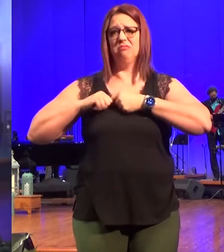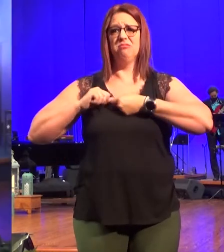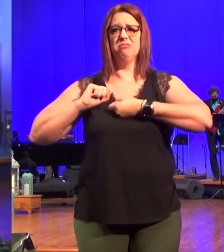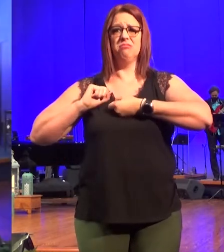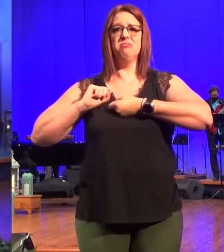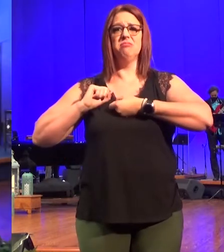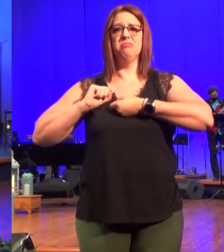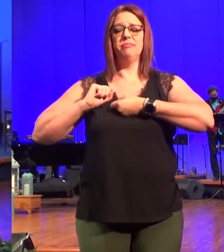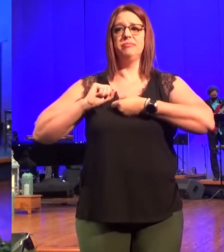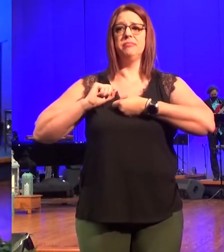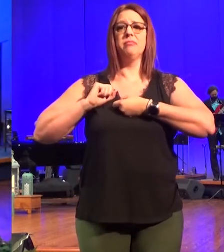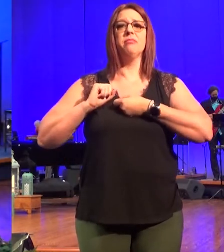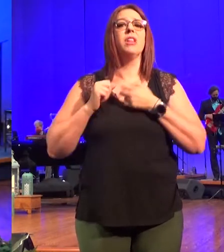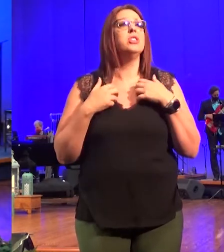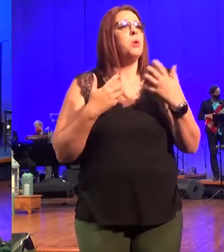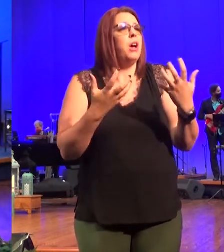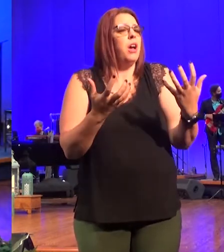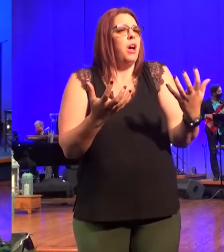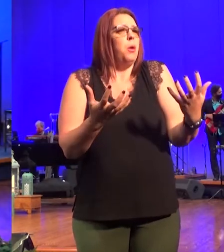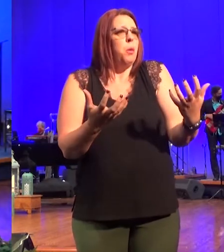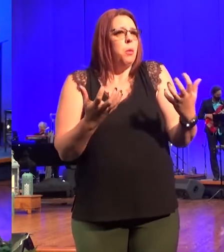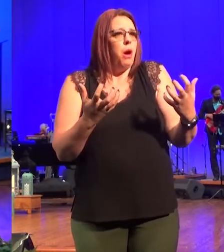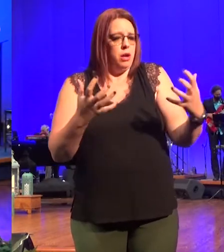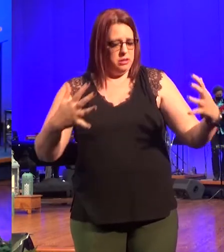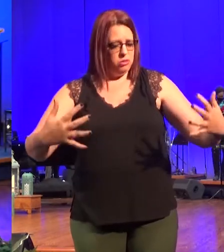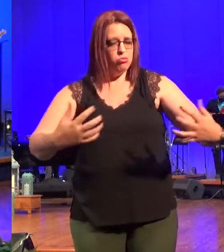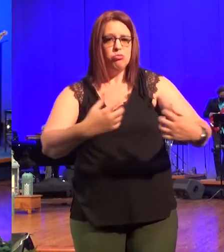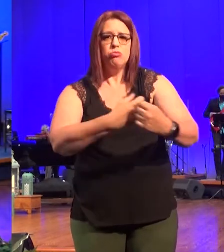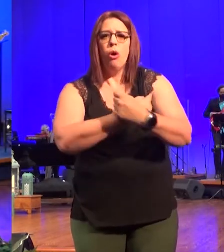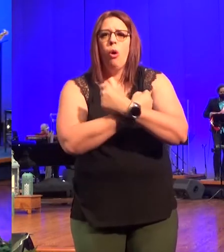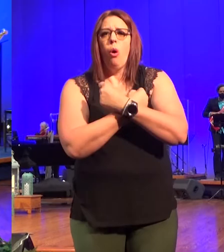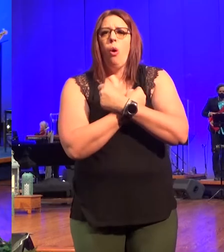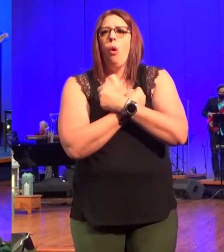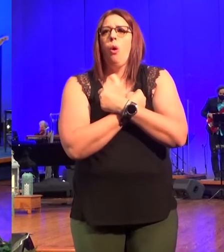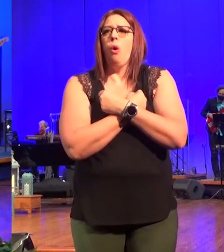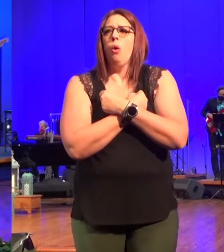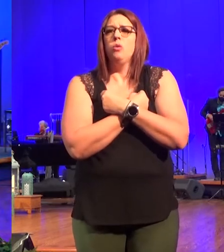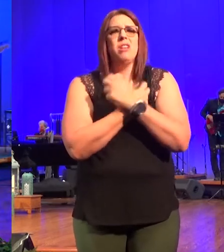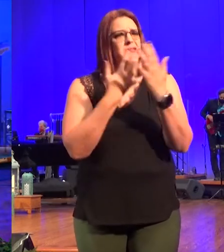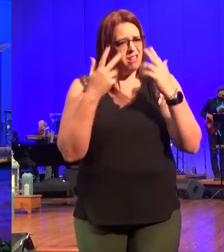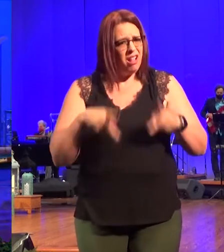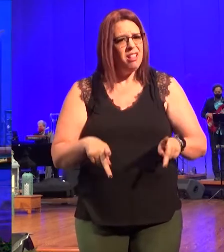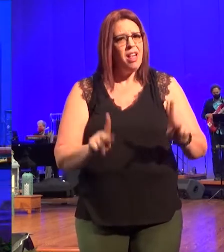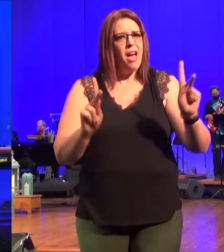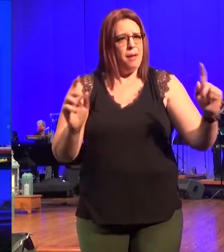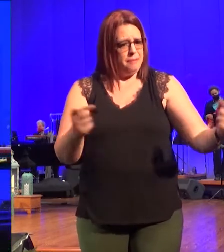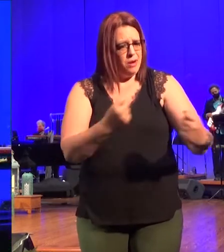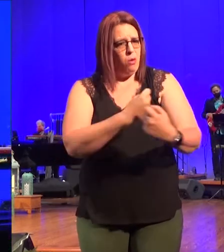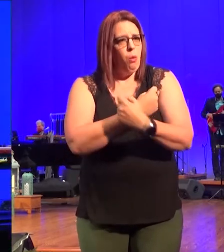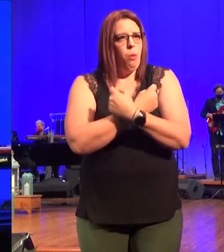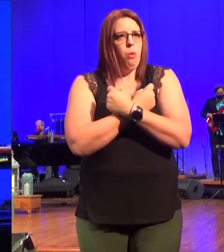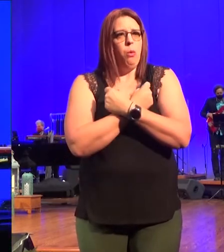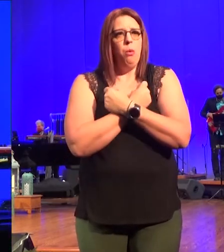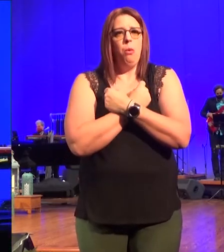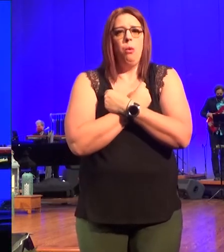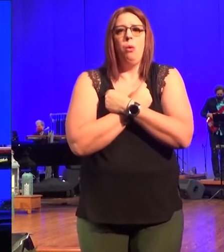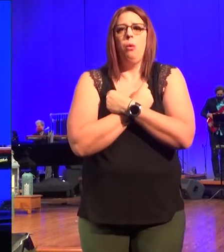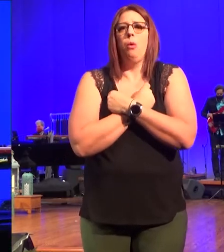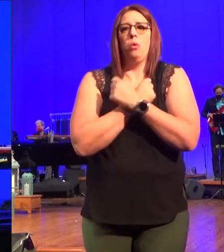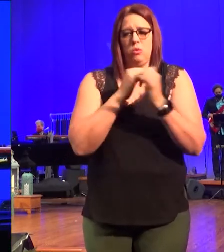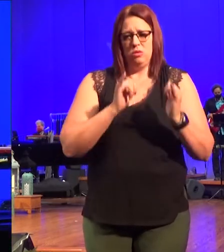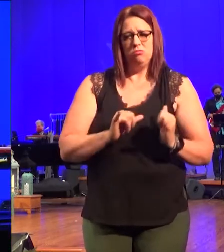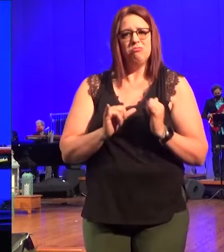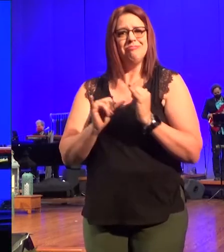I just wanna hold you. Come on, let me hold you